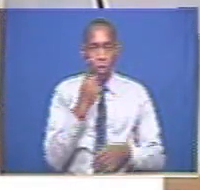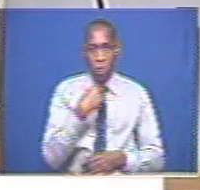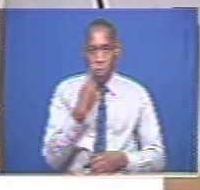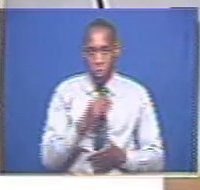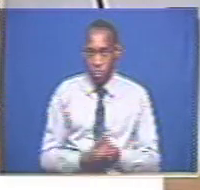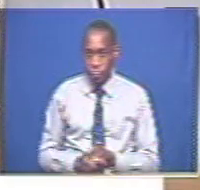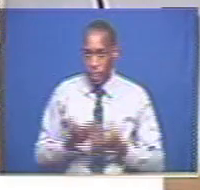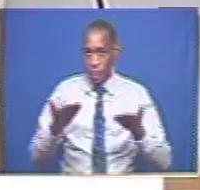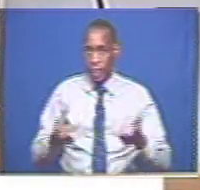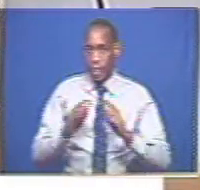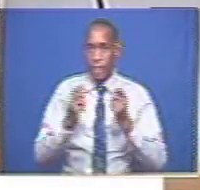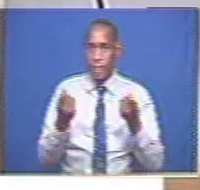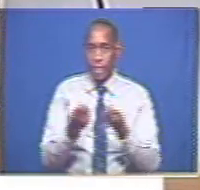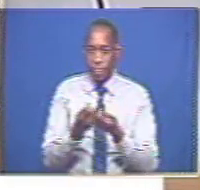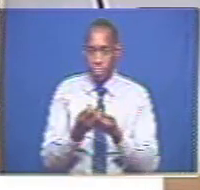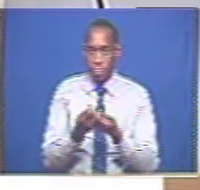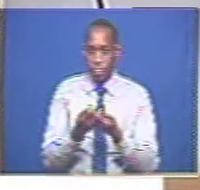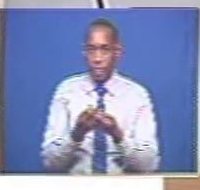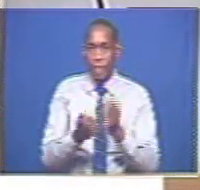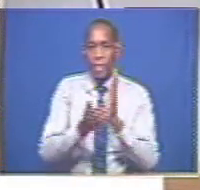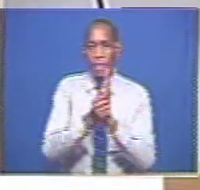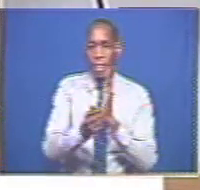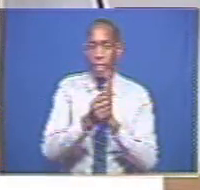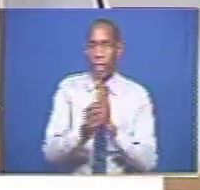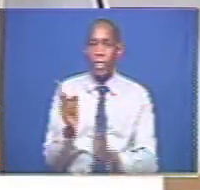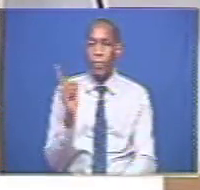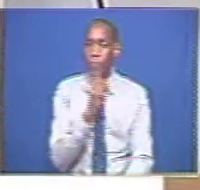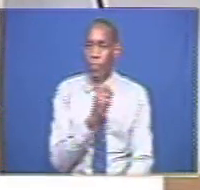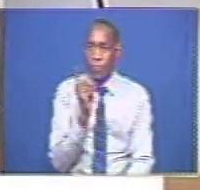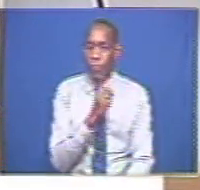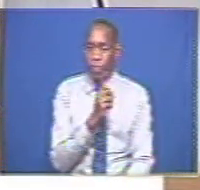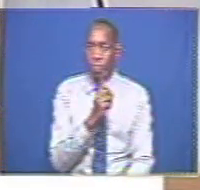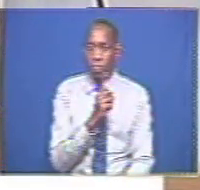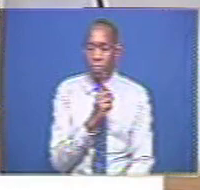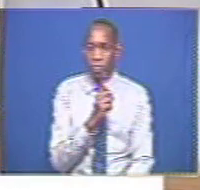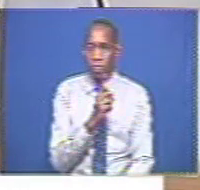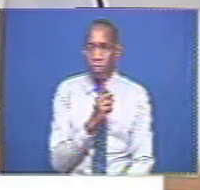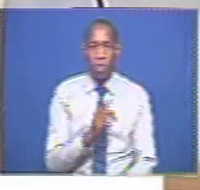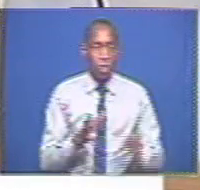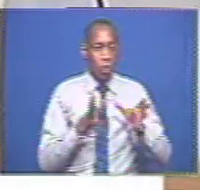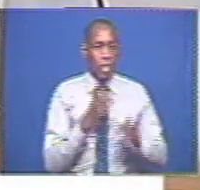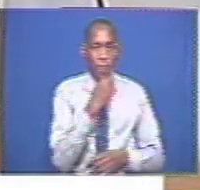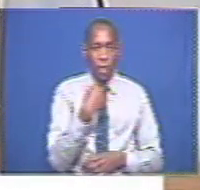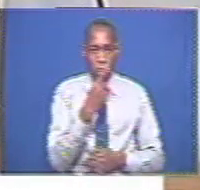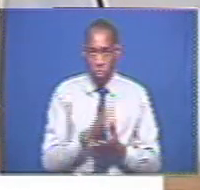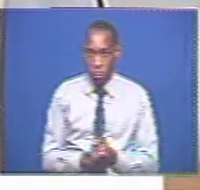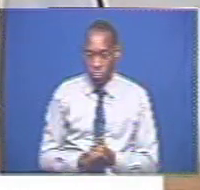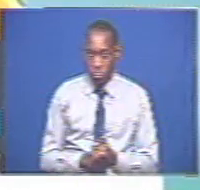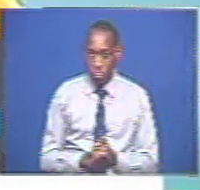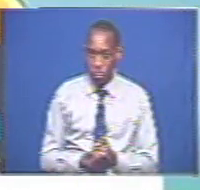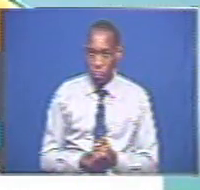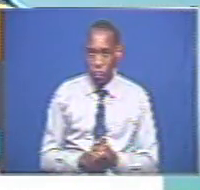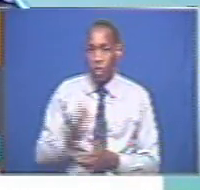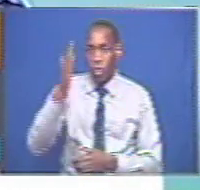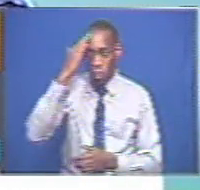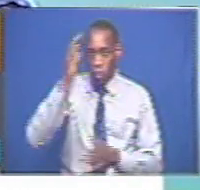at the moment that team is beaming talent. This. No. All right, fine, it's beaming with talent. In goal, who? In goal, well, we know who's